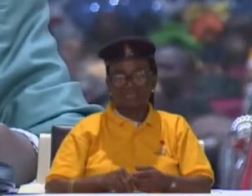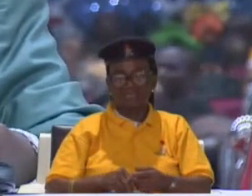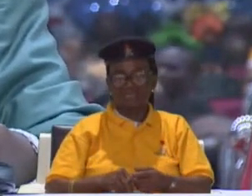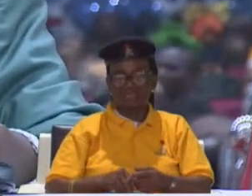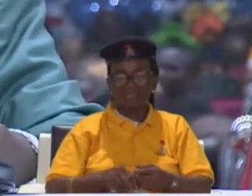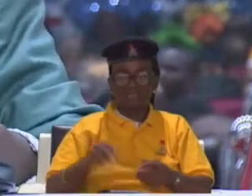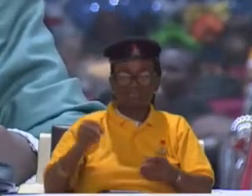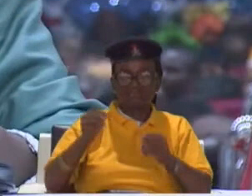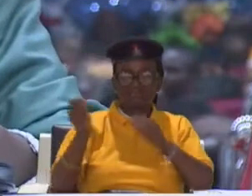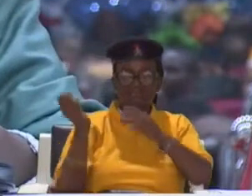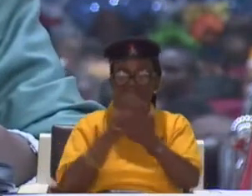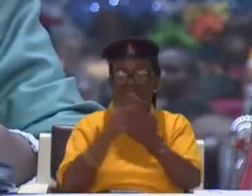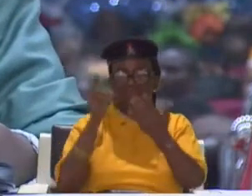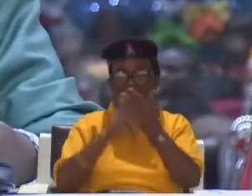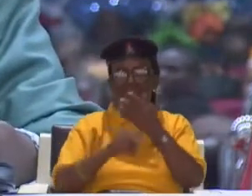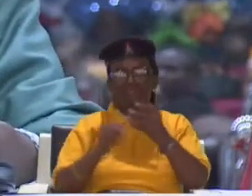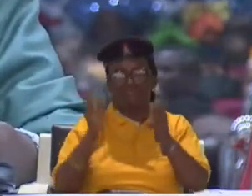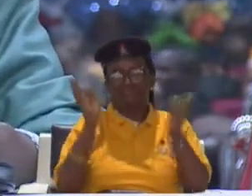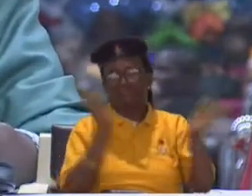Darkness give